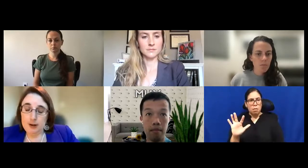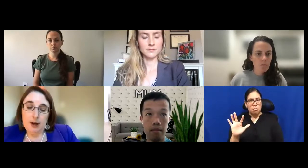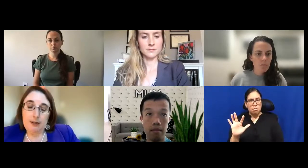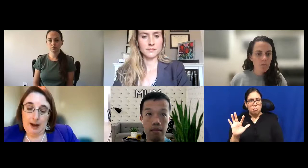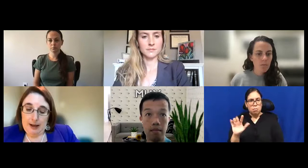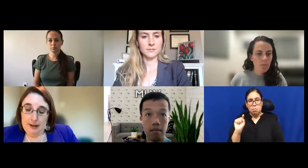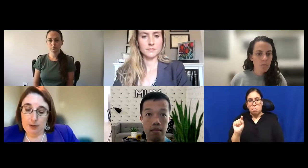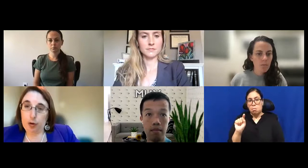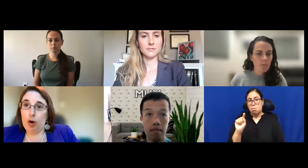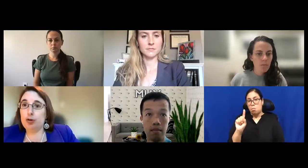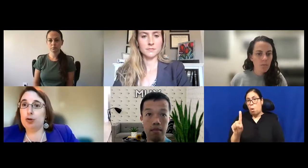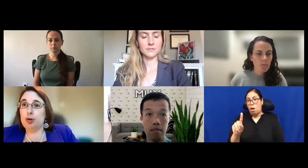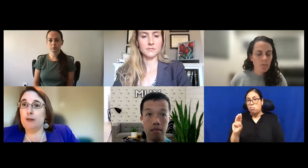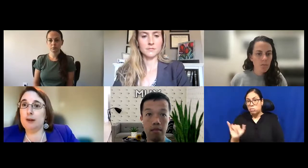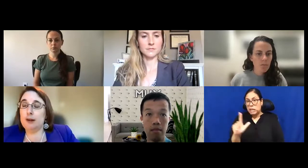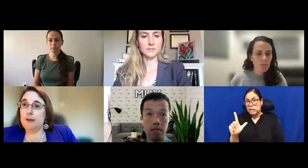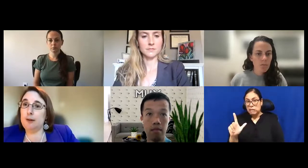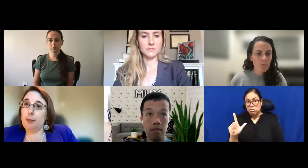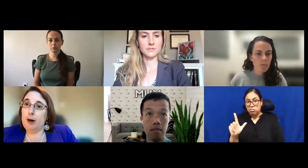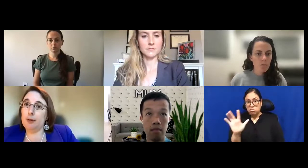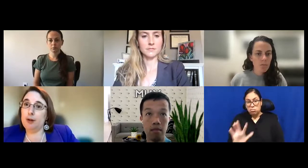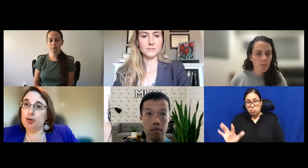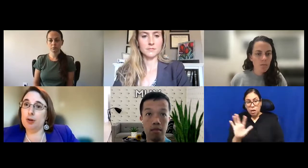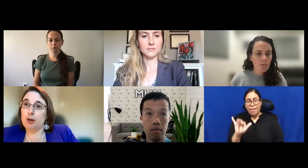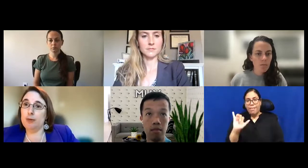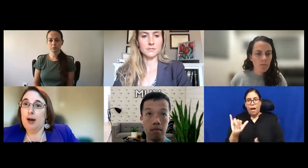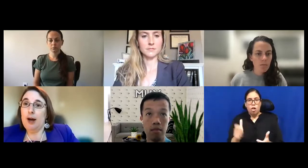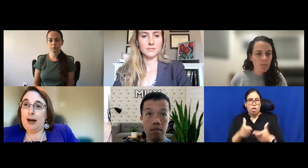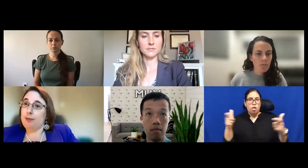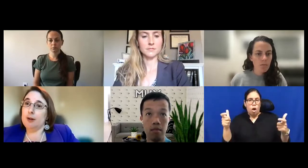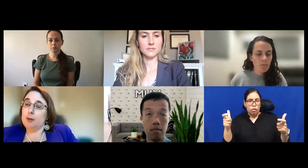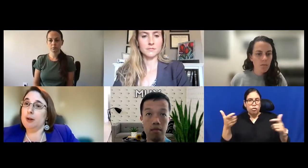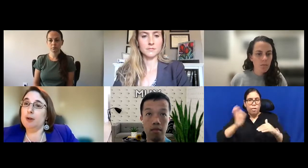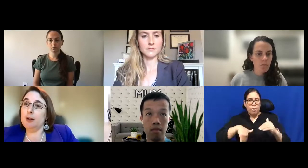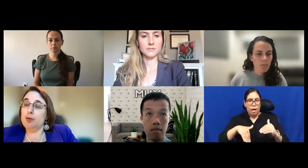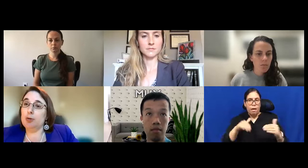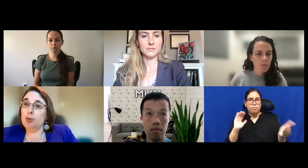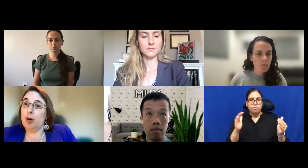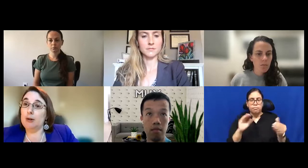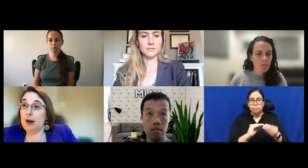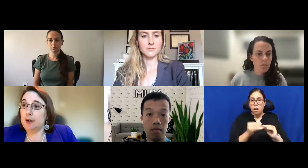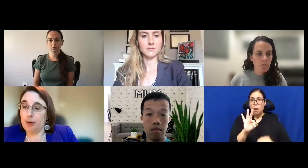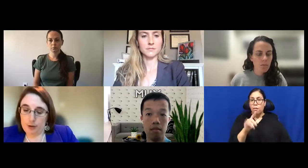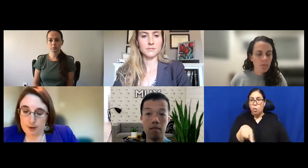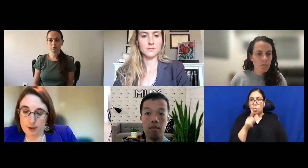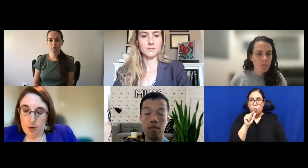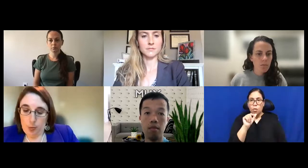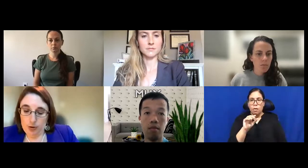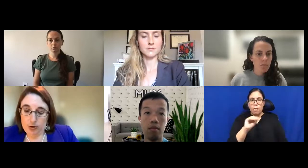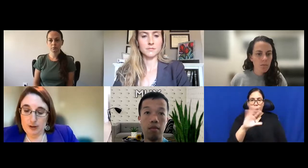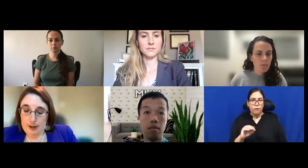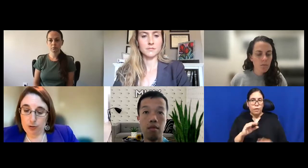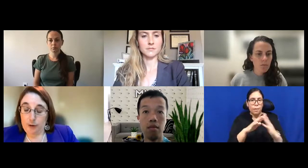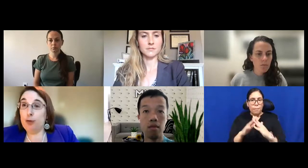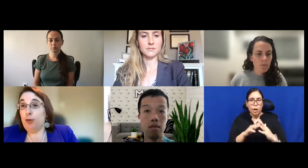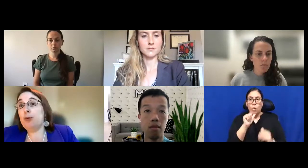million, that is larger than the population of African Americans who are not in poverty, which